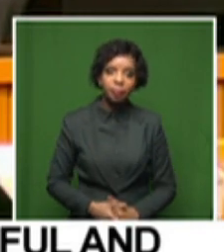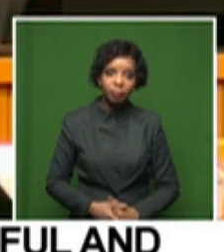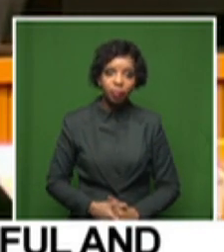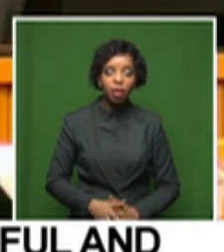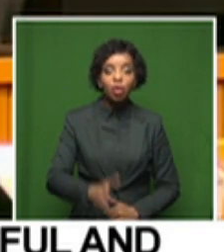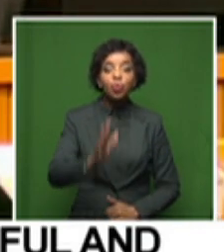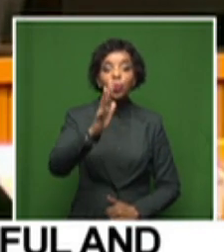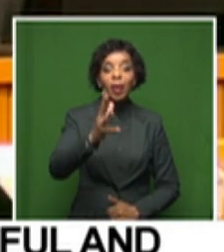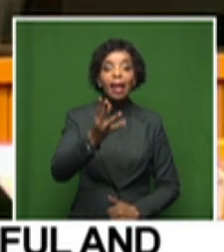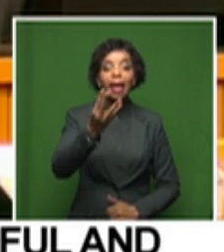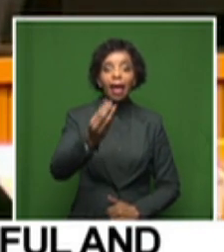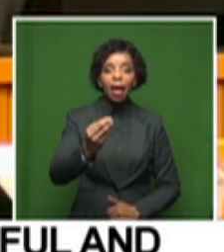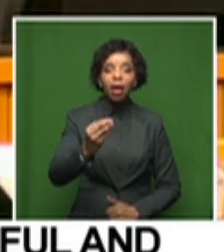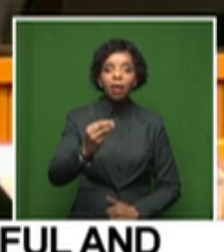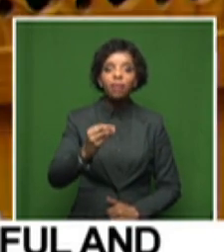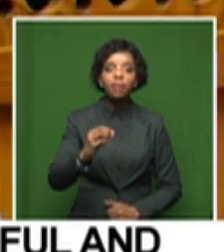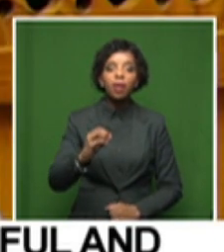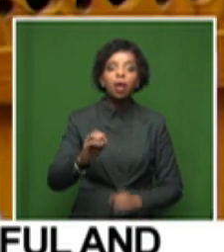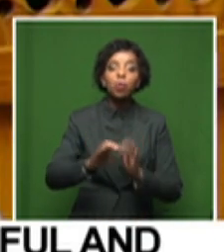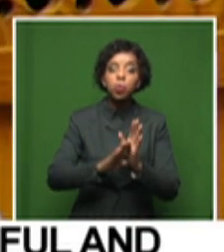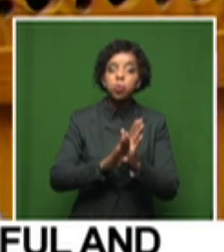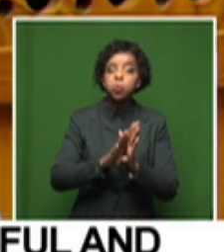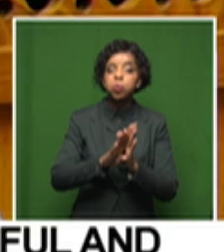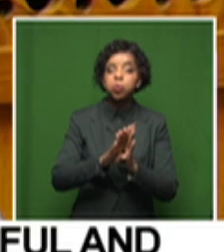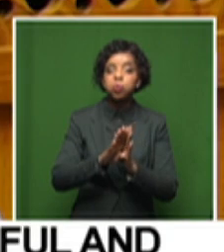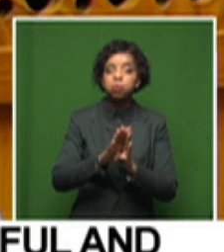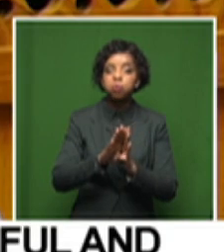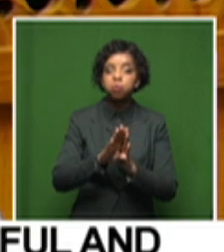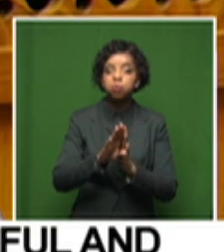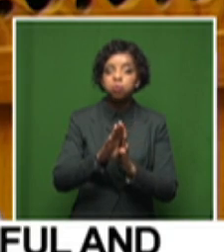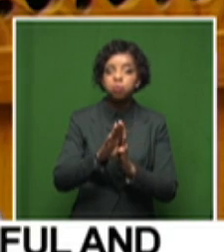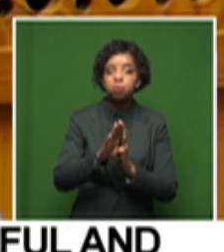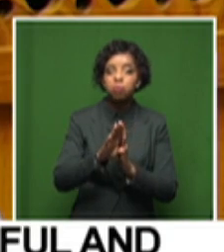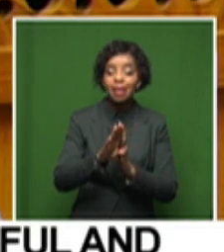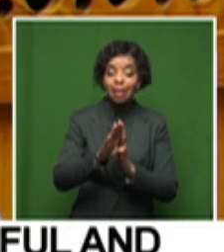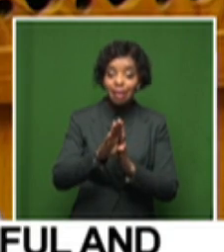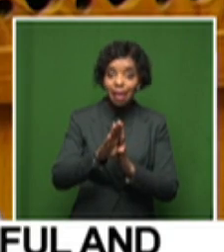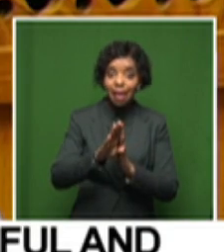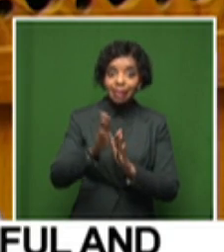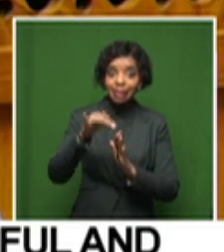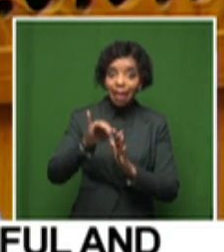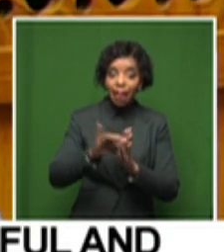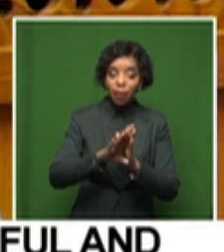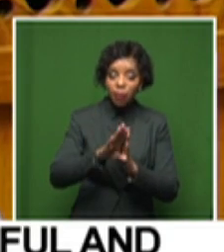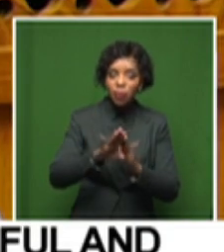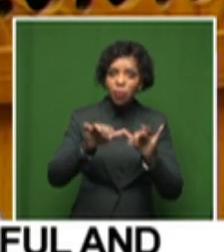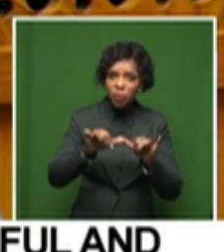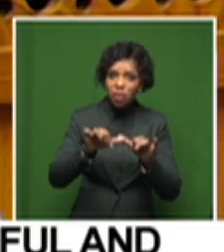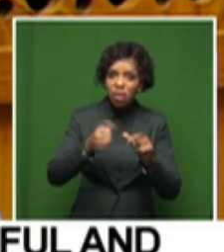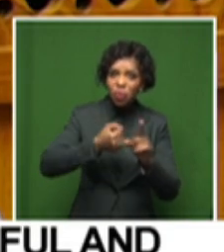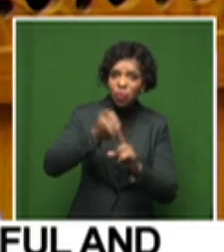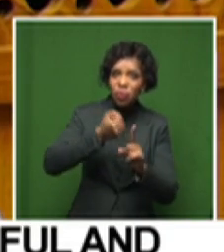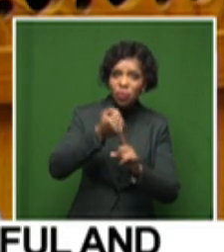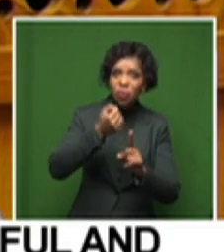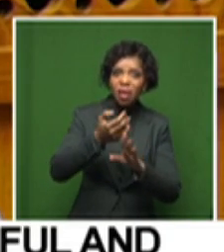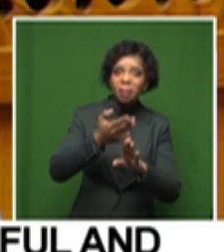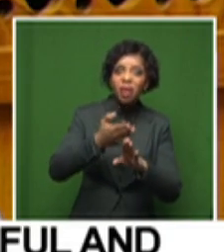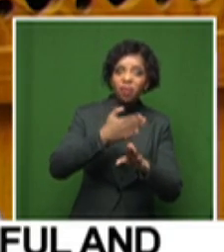light just a little longer. Walk while you have the light before darkness overtakes